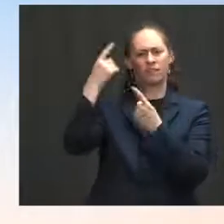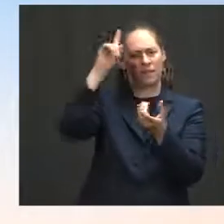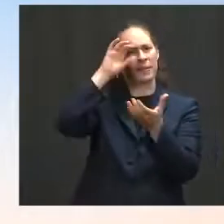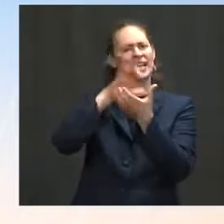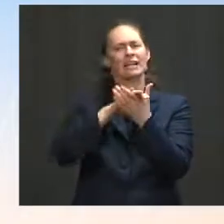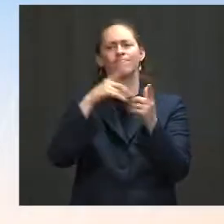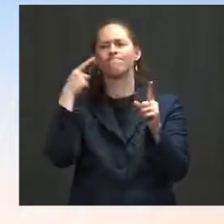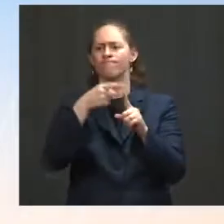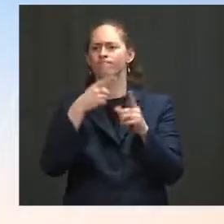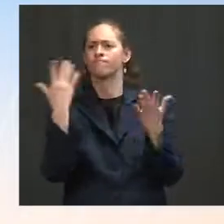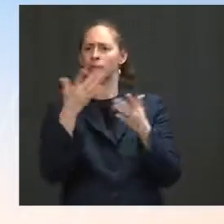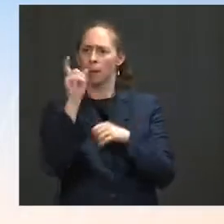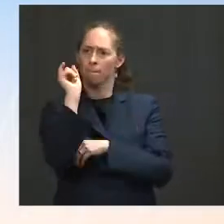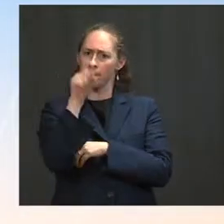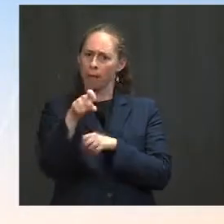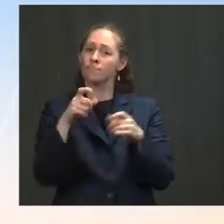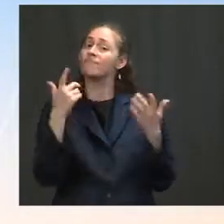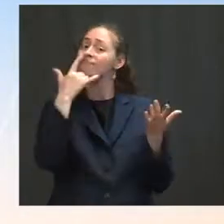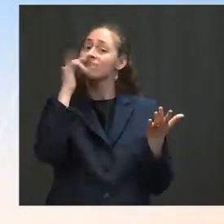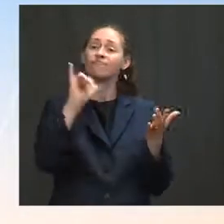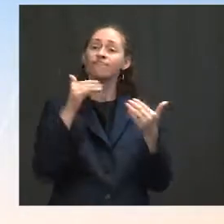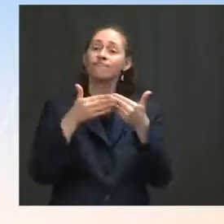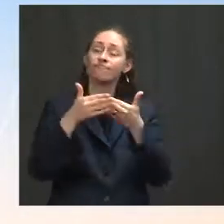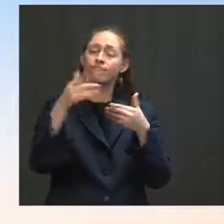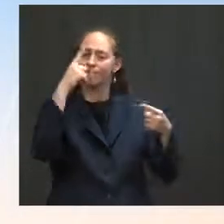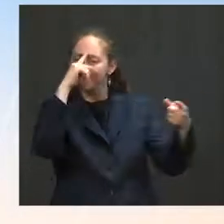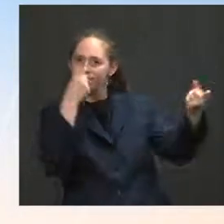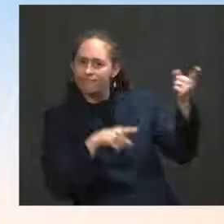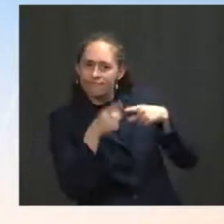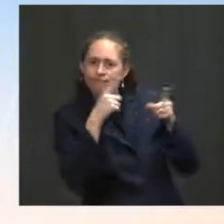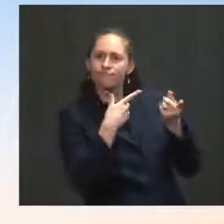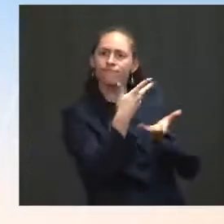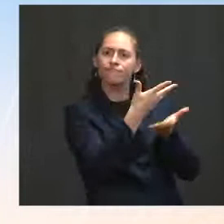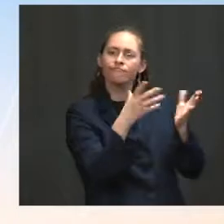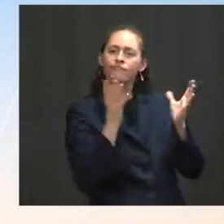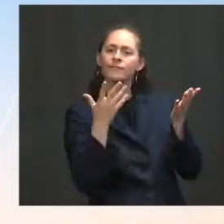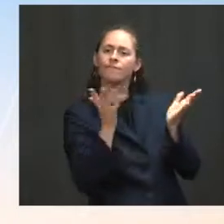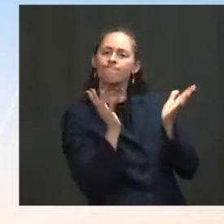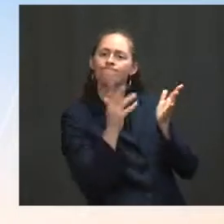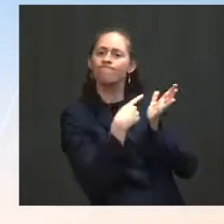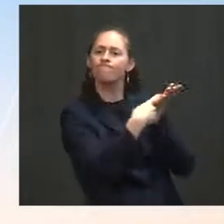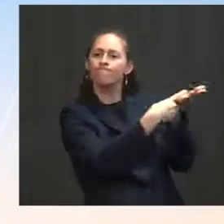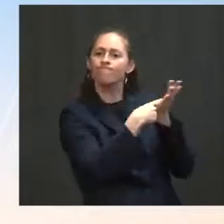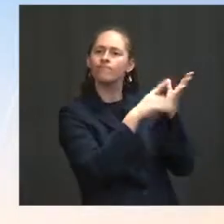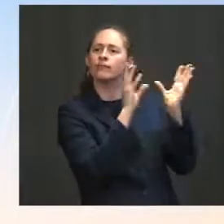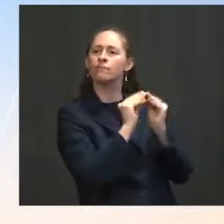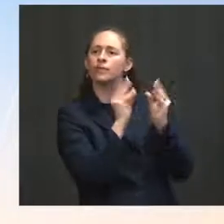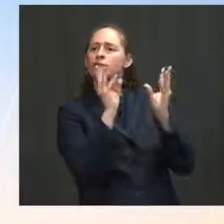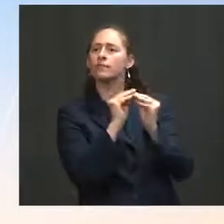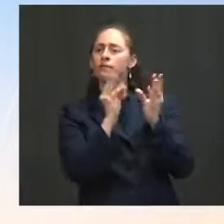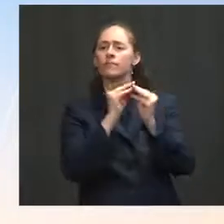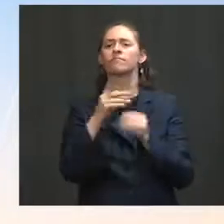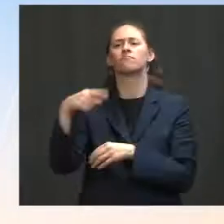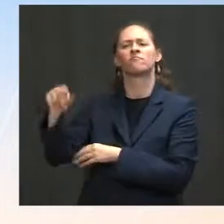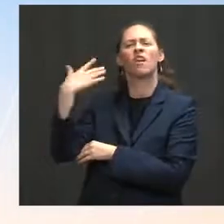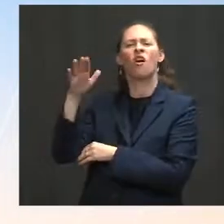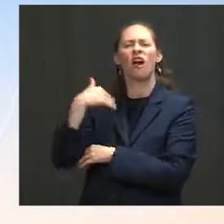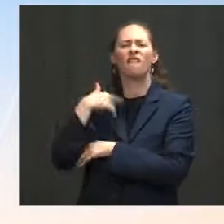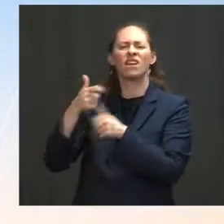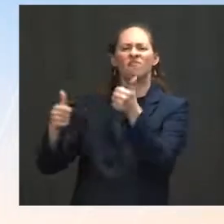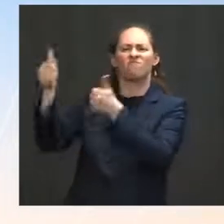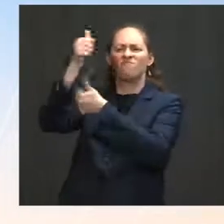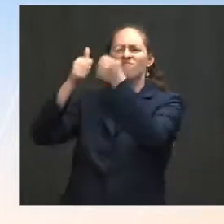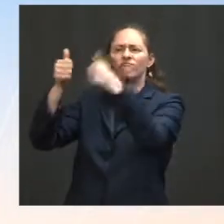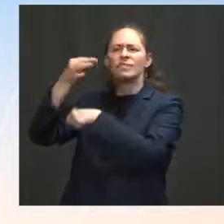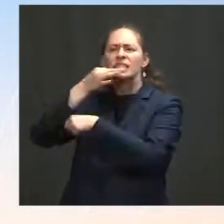an ongoing diplomatic engagement with the Russians. We've had expert level talks. We've had those talks focused on cyber, focused on ransomware, but